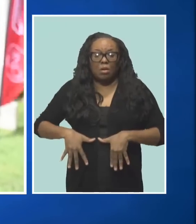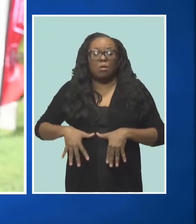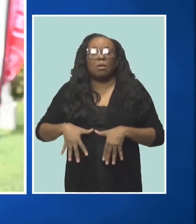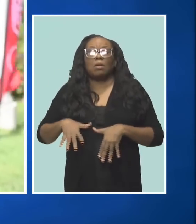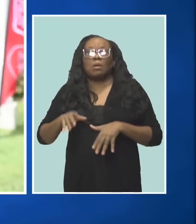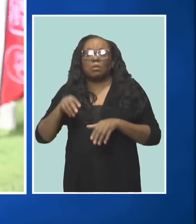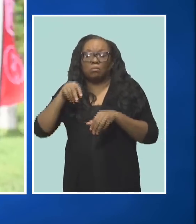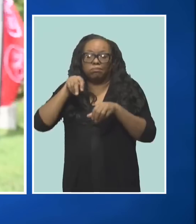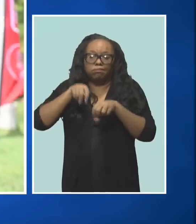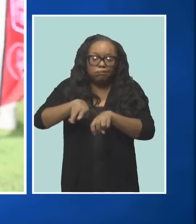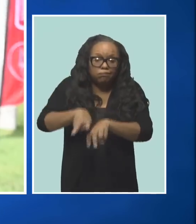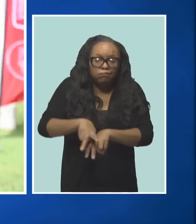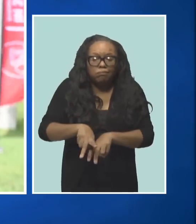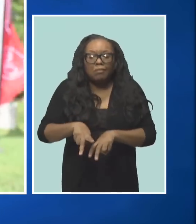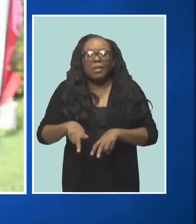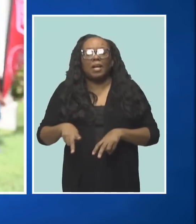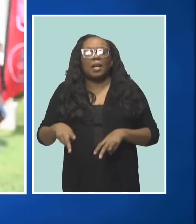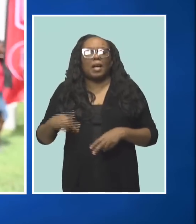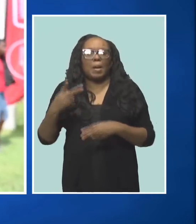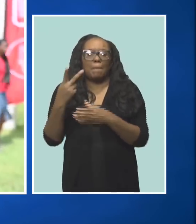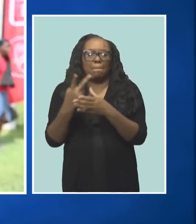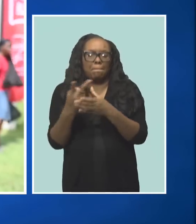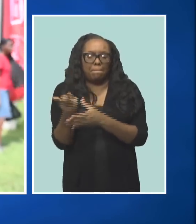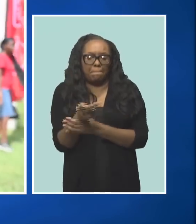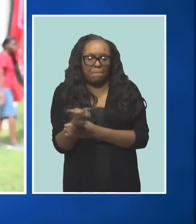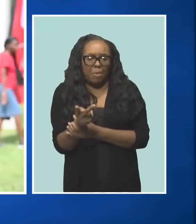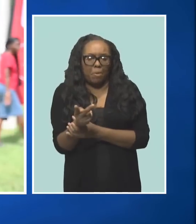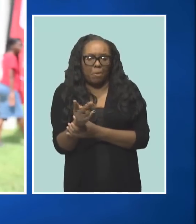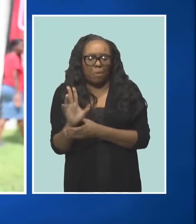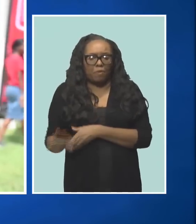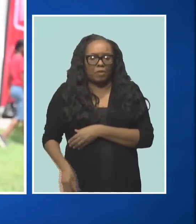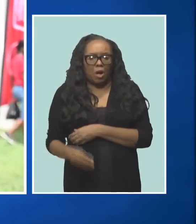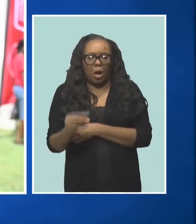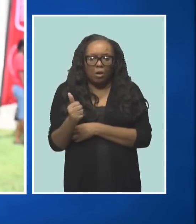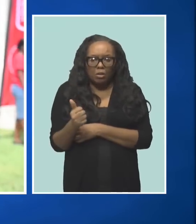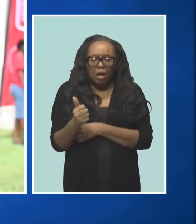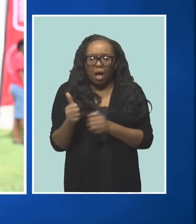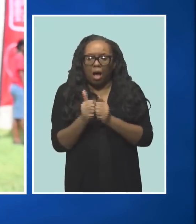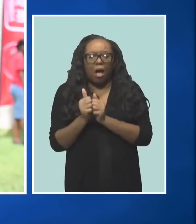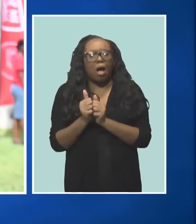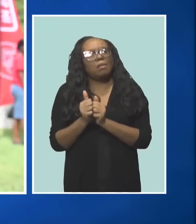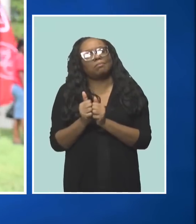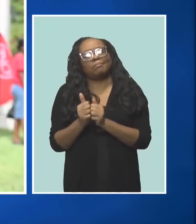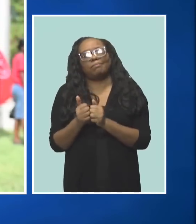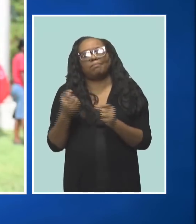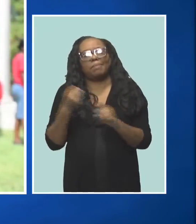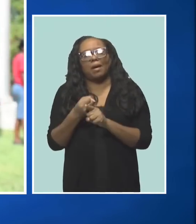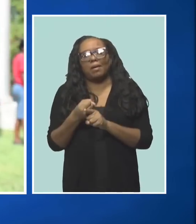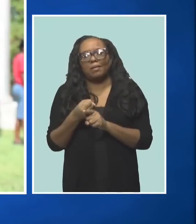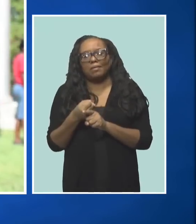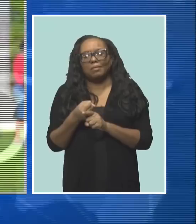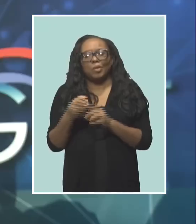so preventing unwanted dogs is very, very important for us because it puts real pressure on us.